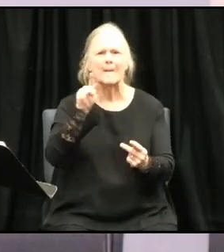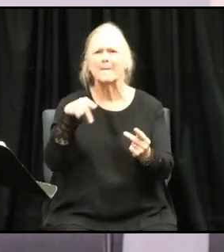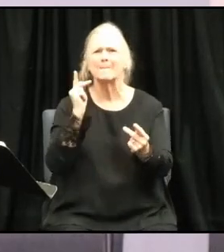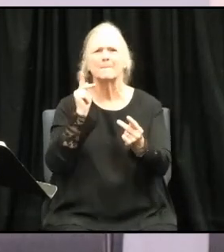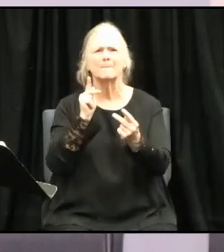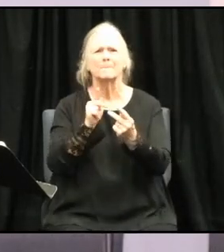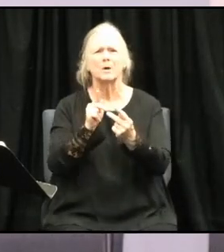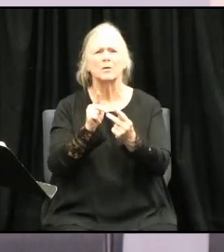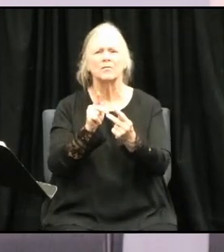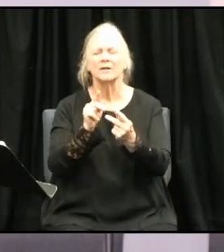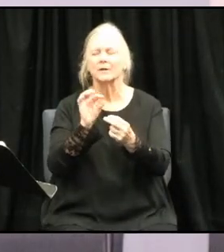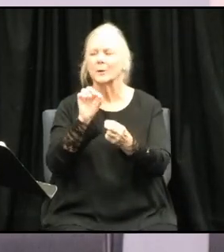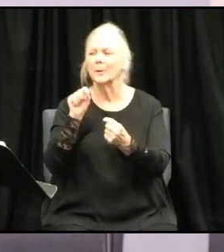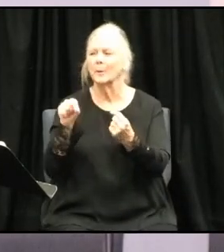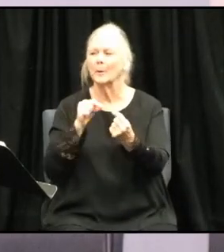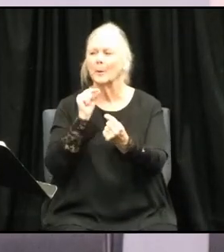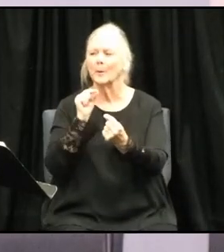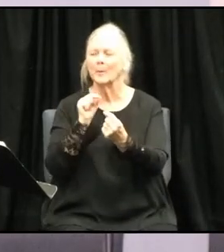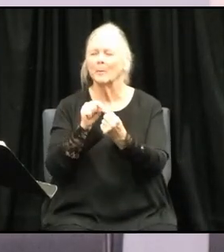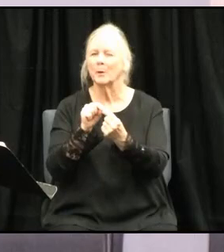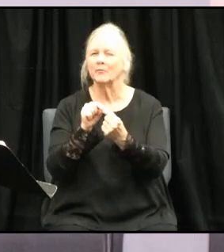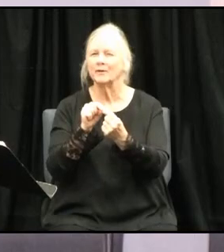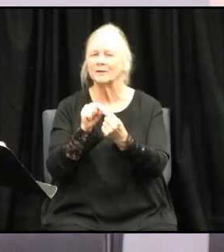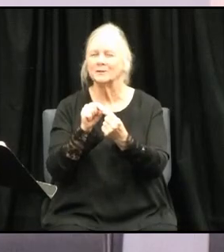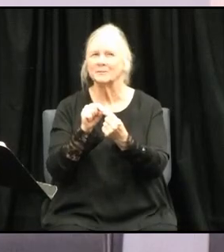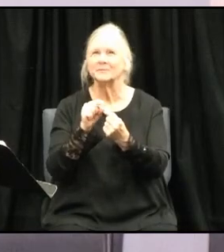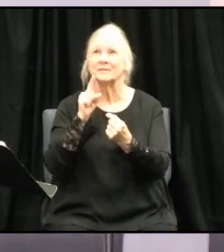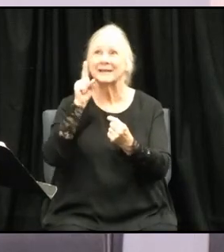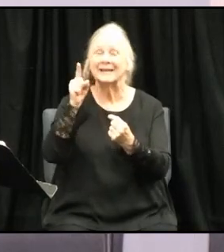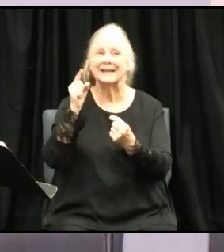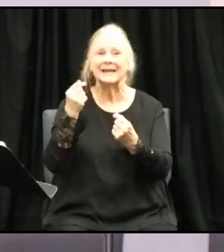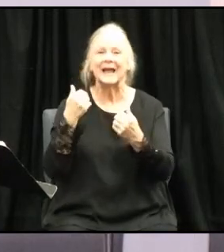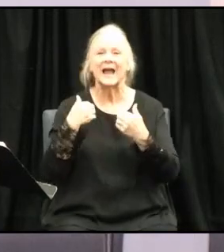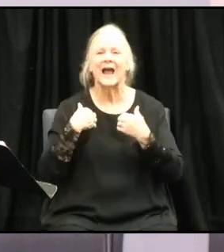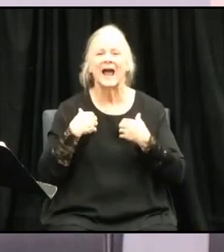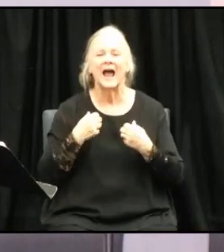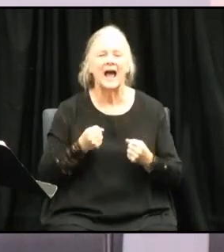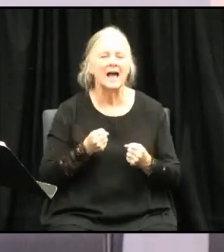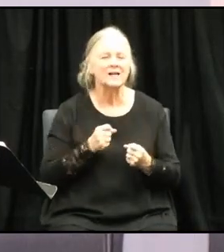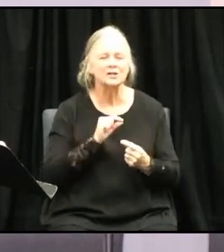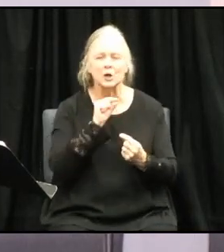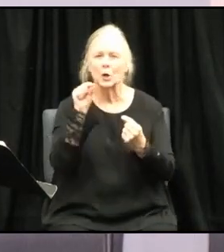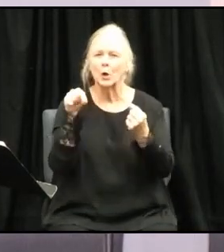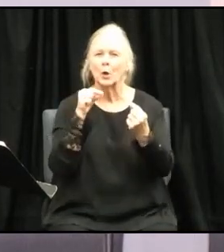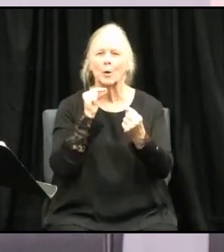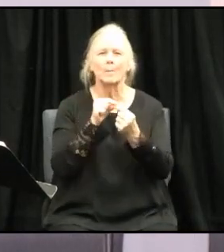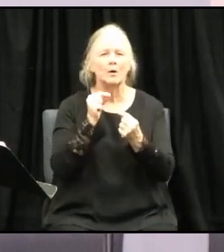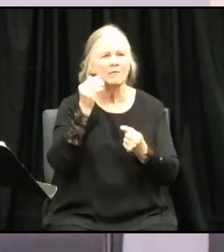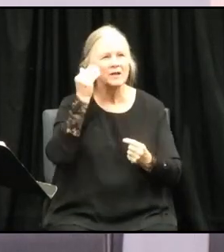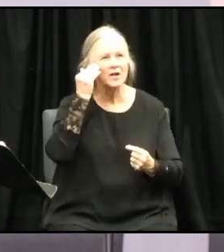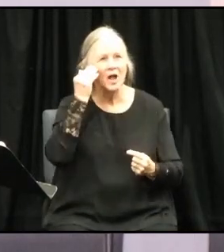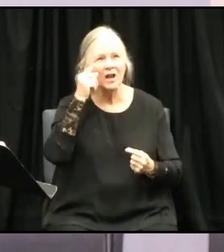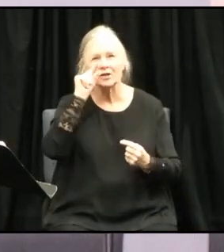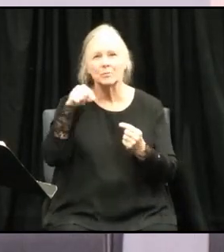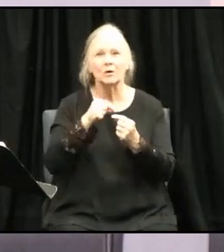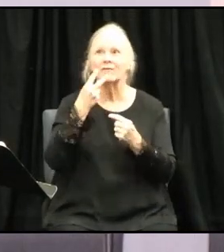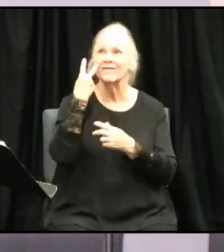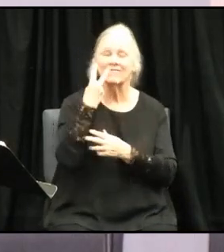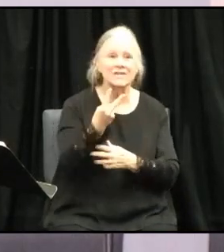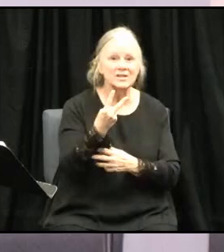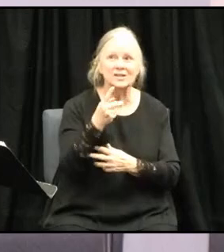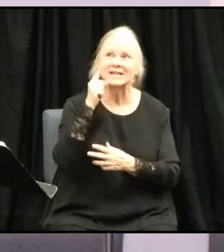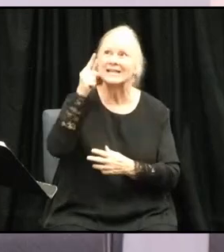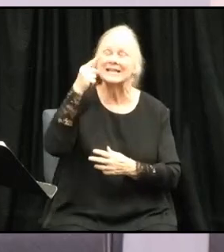God is perfect. He has perfect knowledge. He has perfect vision. He's the one and